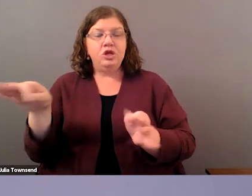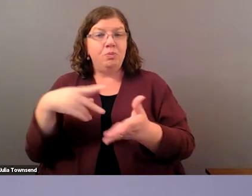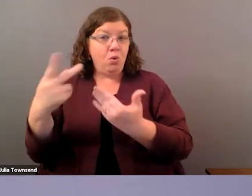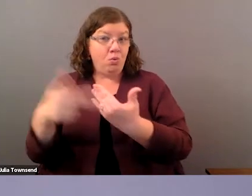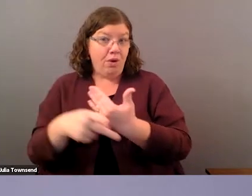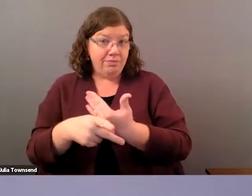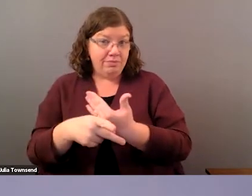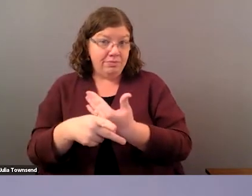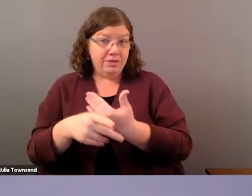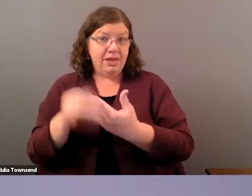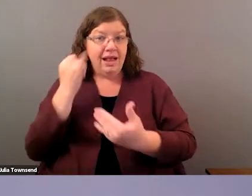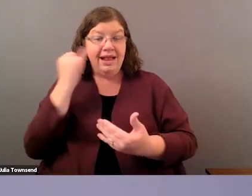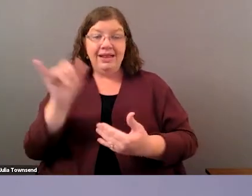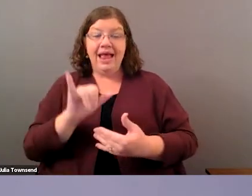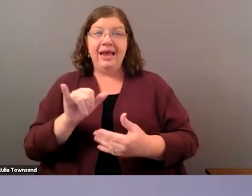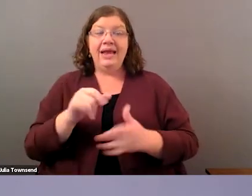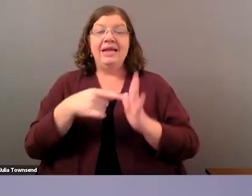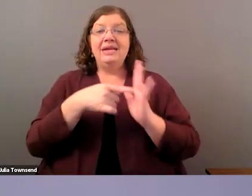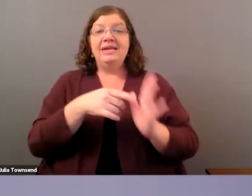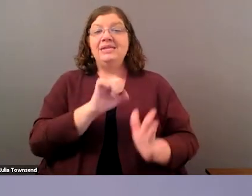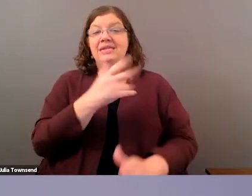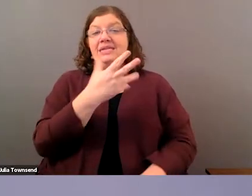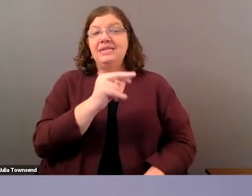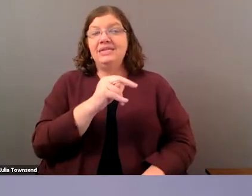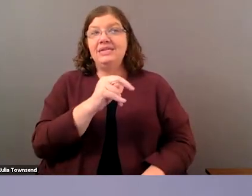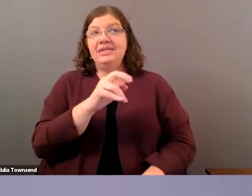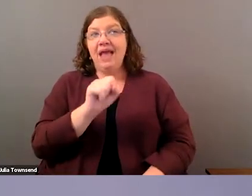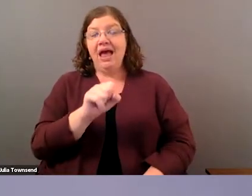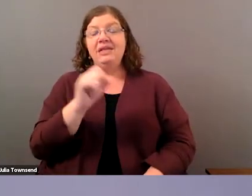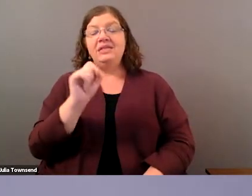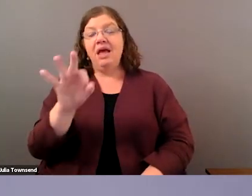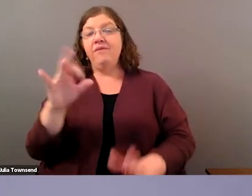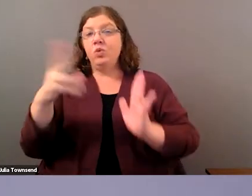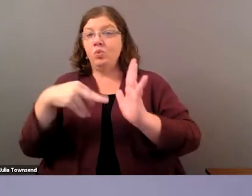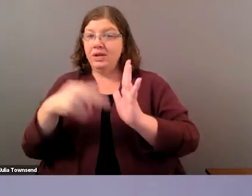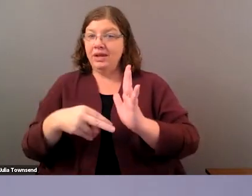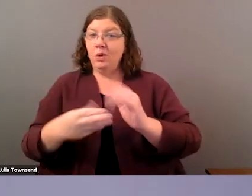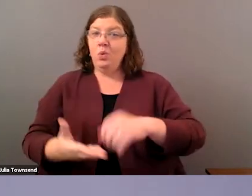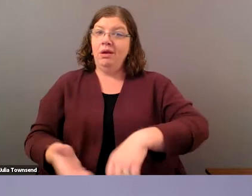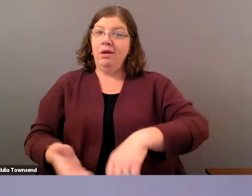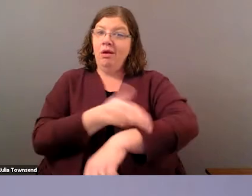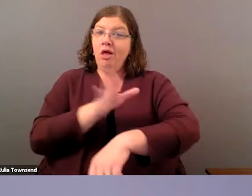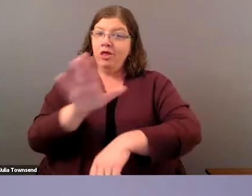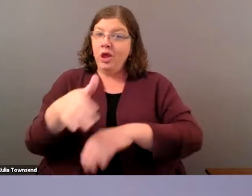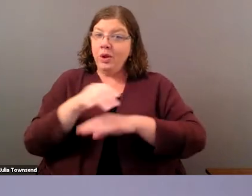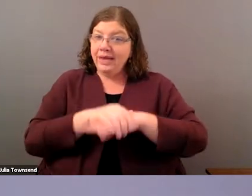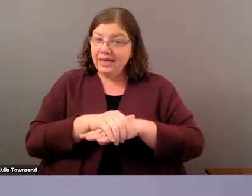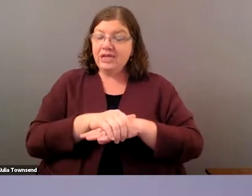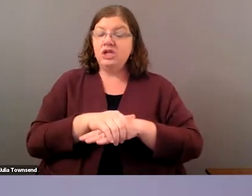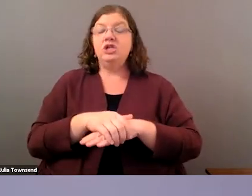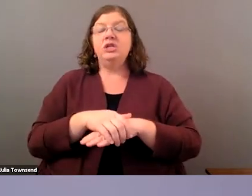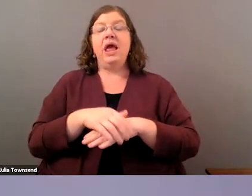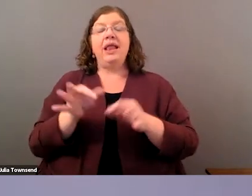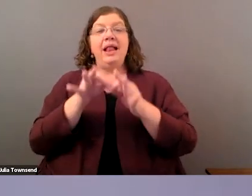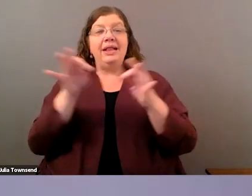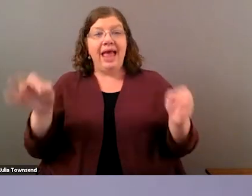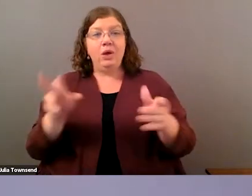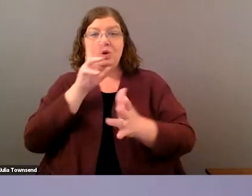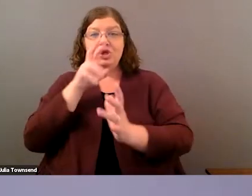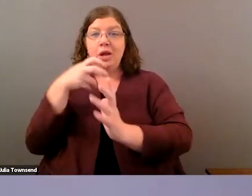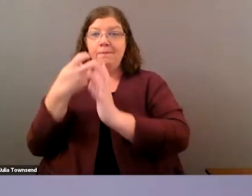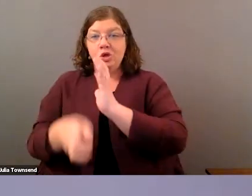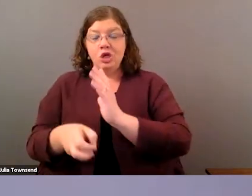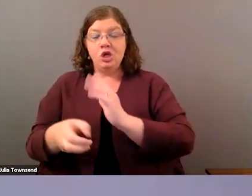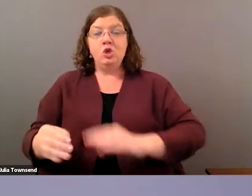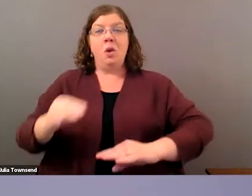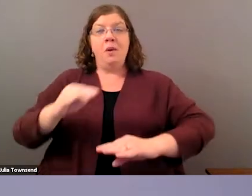like the Science of Reading, and that if we boost up our English, then the dual language immersion can meet the deadline or the